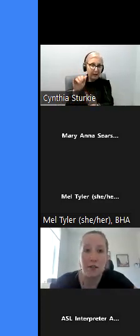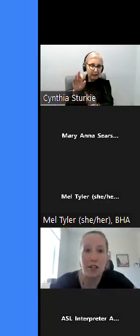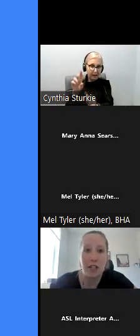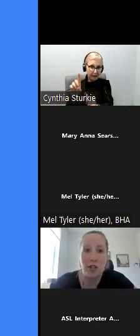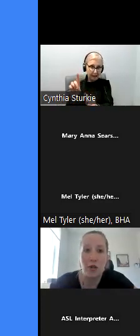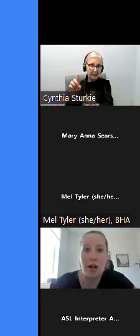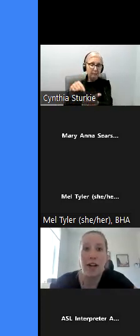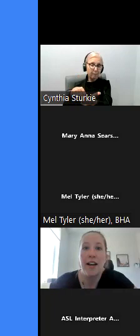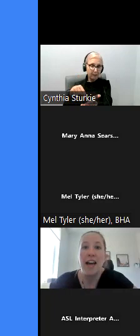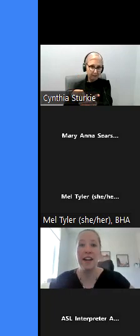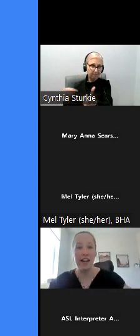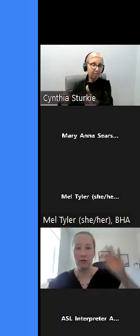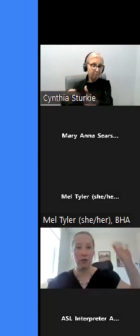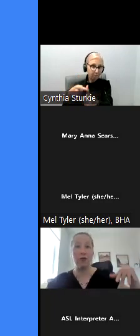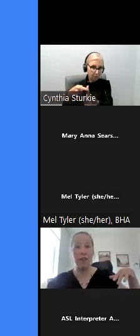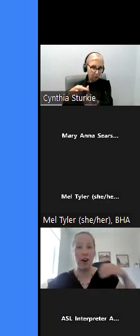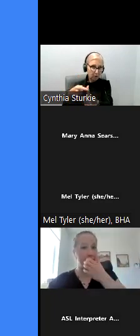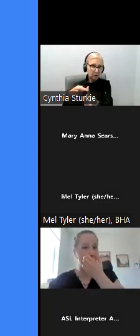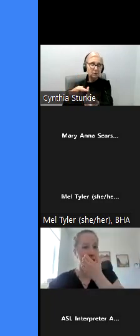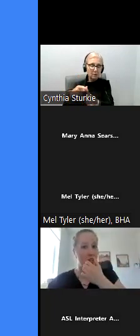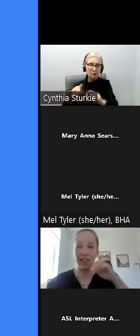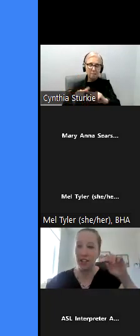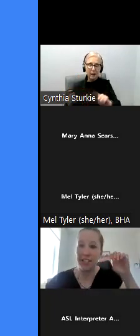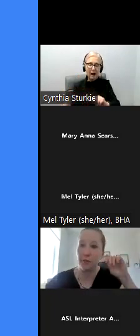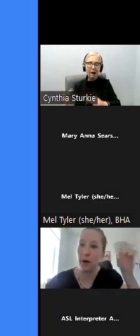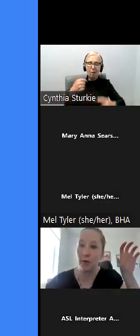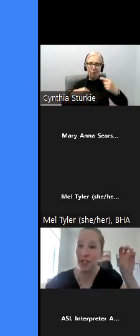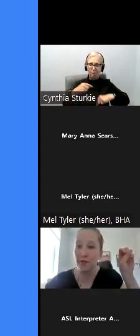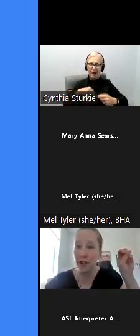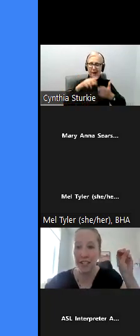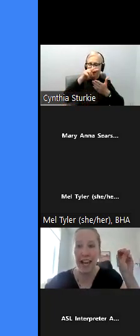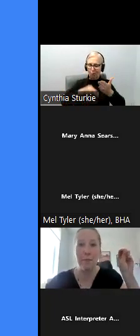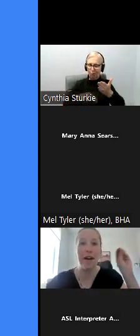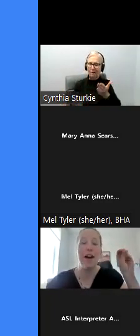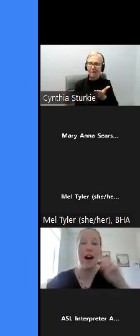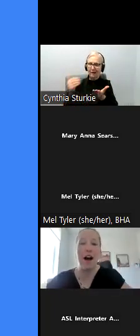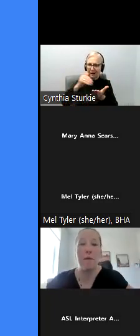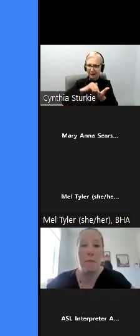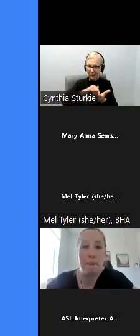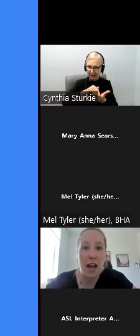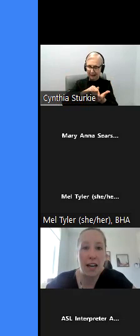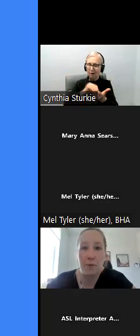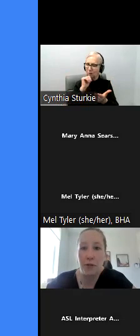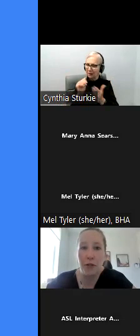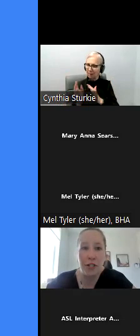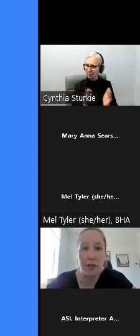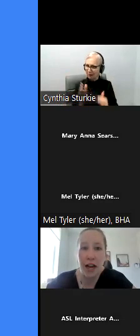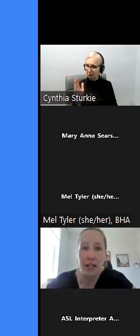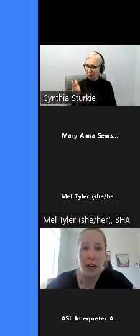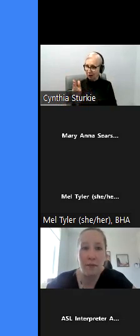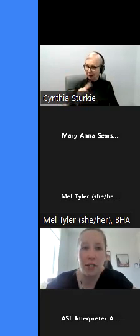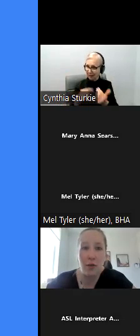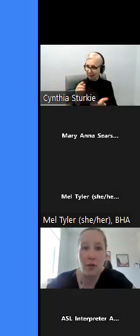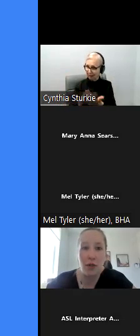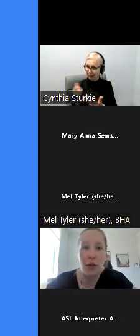and I'll definitely do, hadn't reread the RSSO regulations in preparation for today, but I can absolutely do